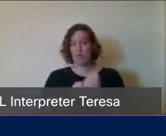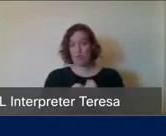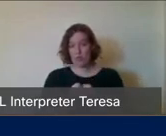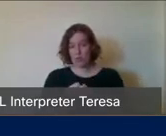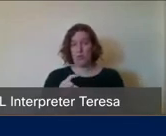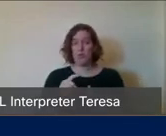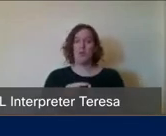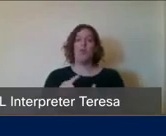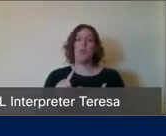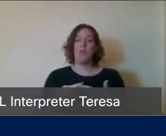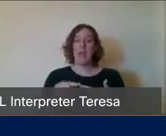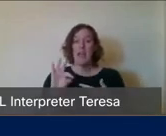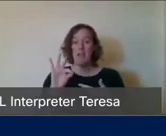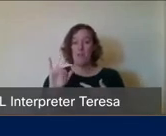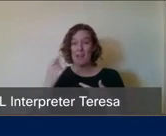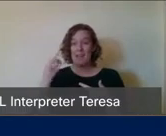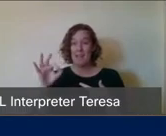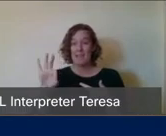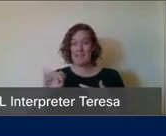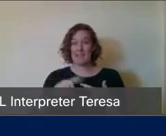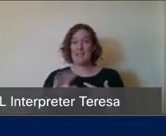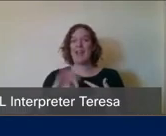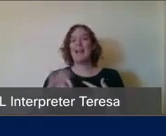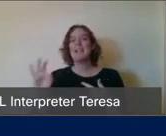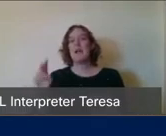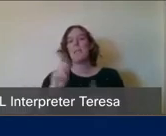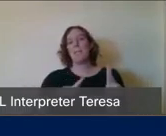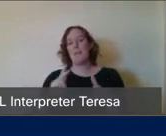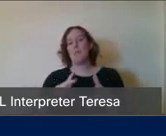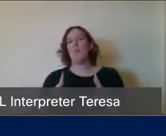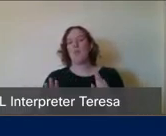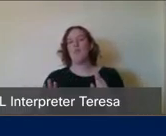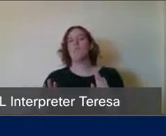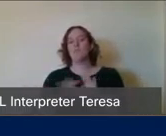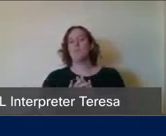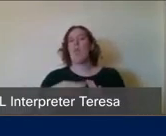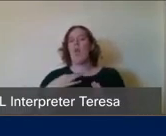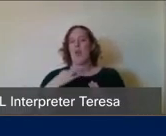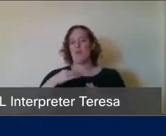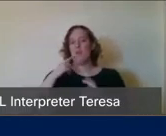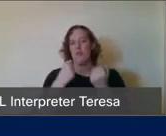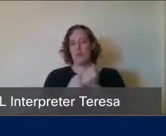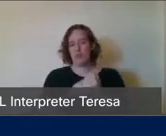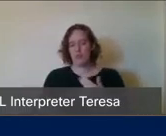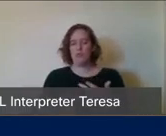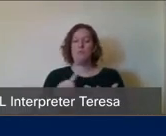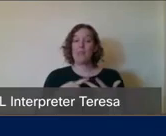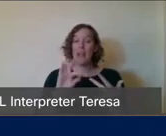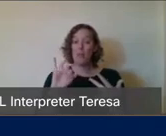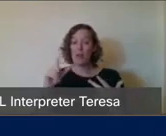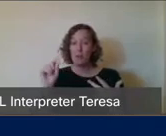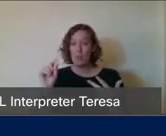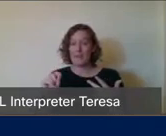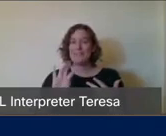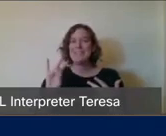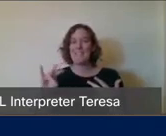In FY19, 99 people were found eligible for supports. And in FY20,